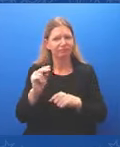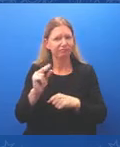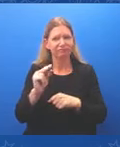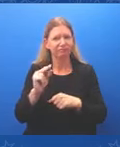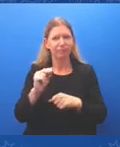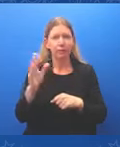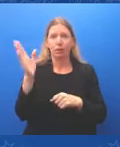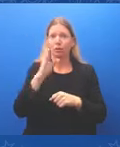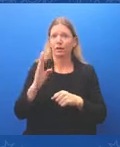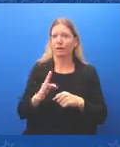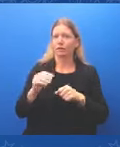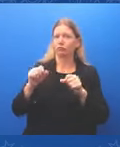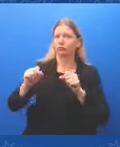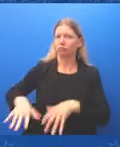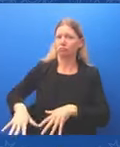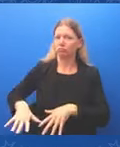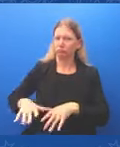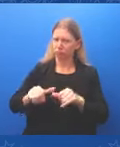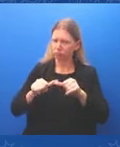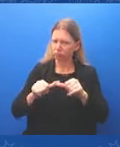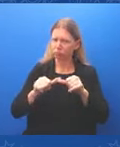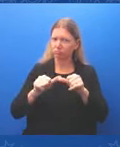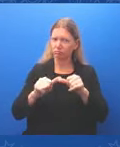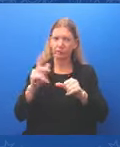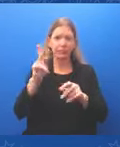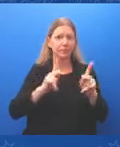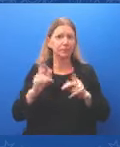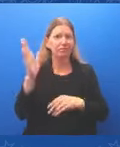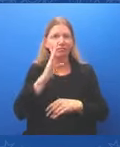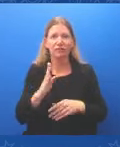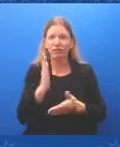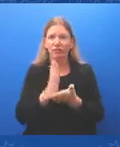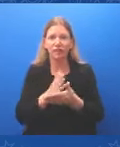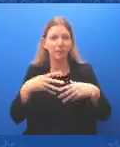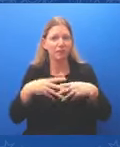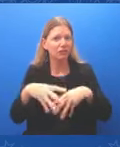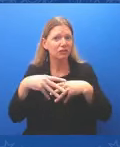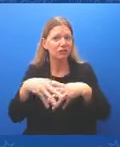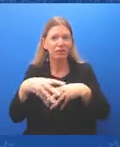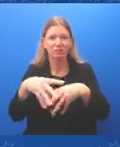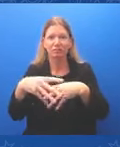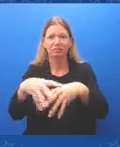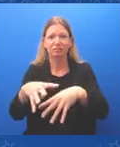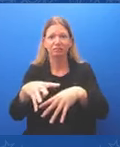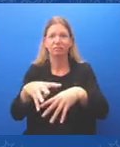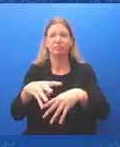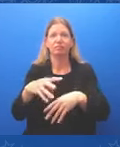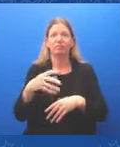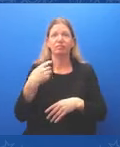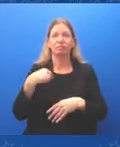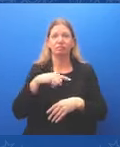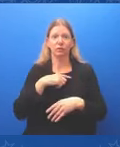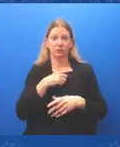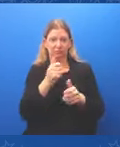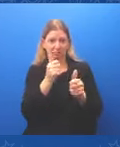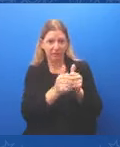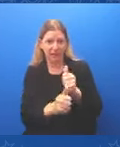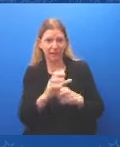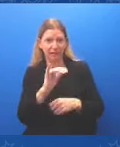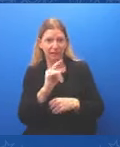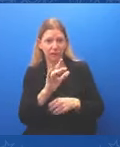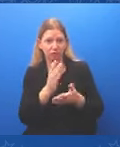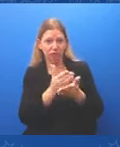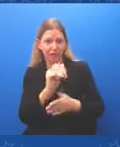stopped marching, we secured the Civil Rights Act, the Voting Rights Act, and so much more. Yet, for all